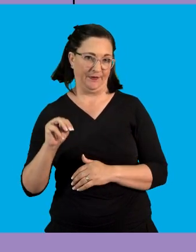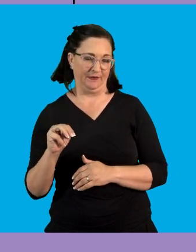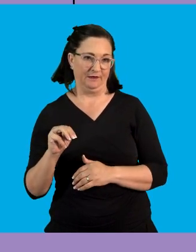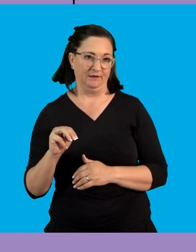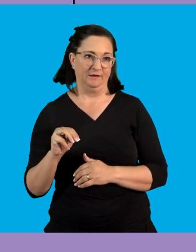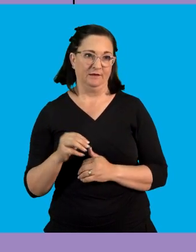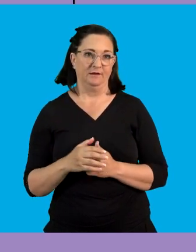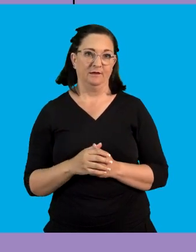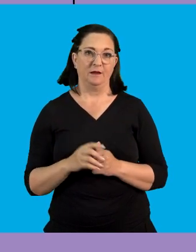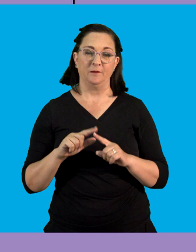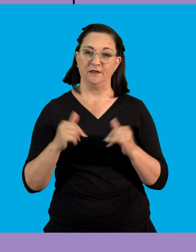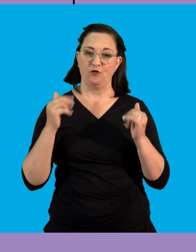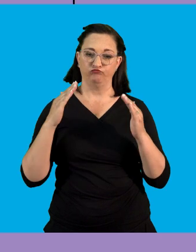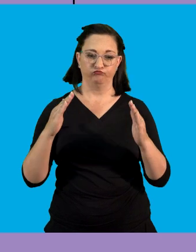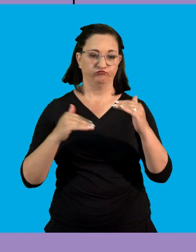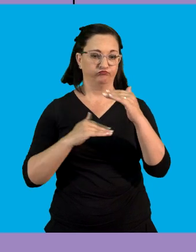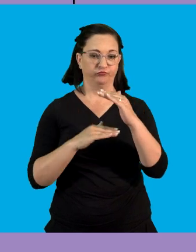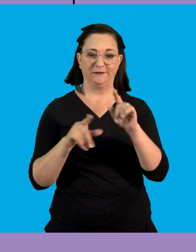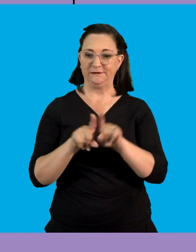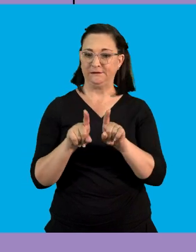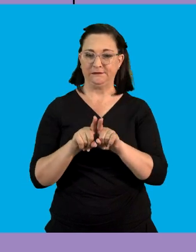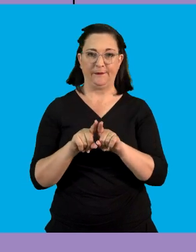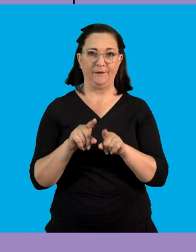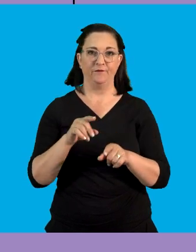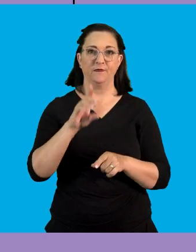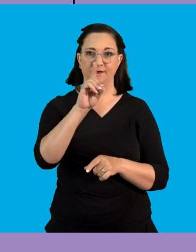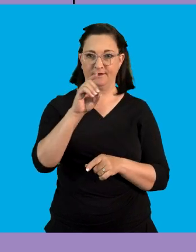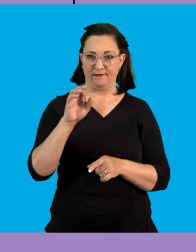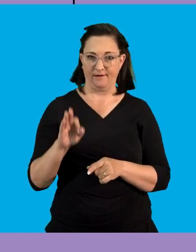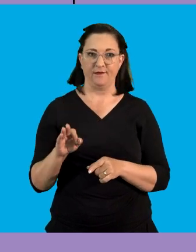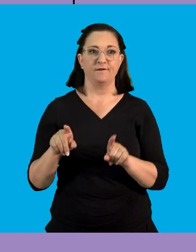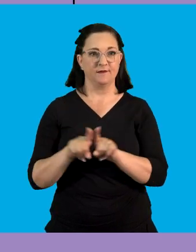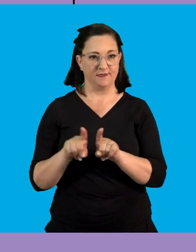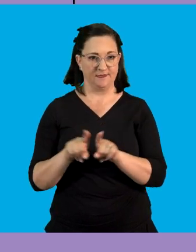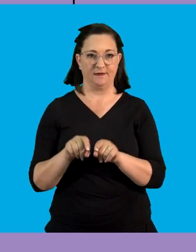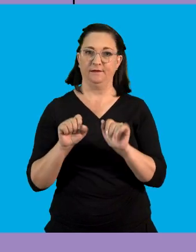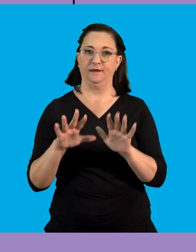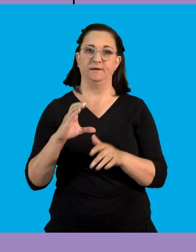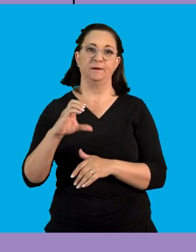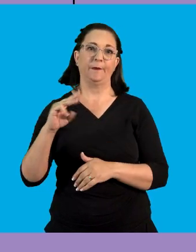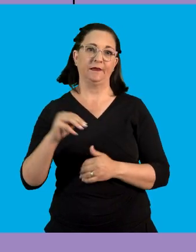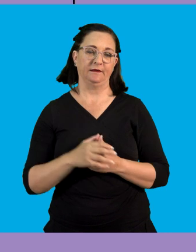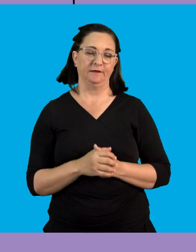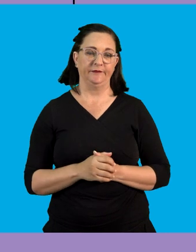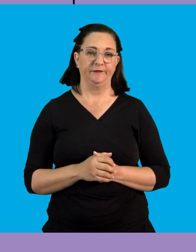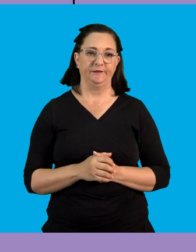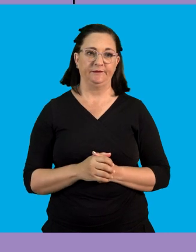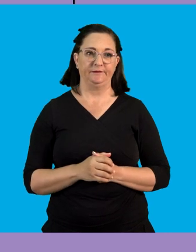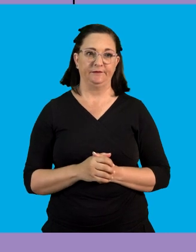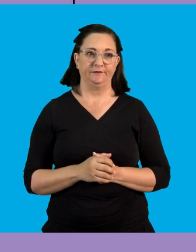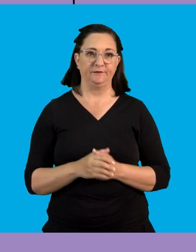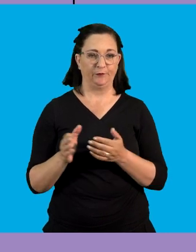the marking says it's an equilateral, all the sides are equal. Therefore, DF is also equal to 10